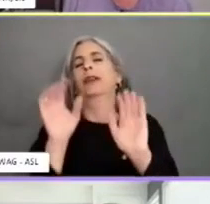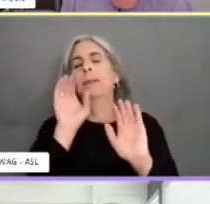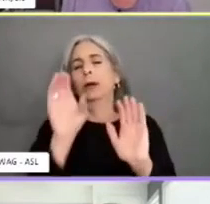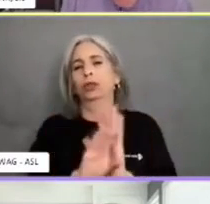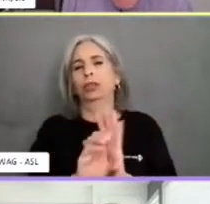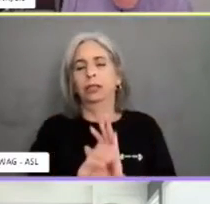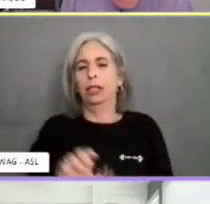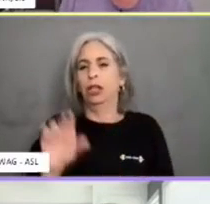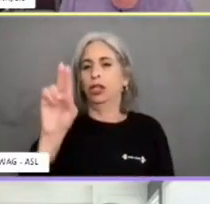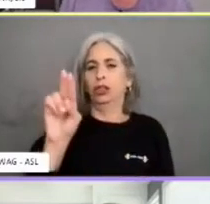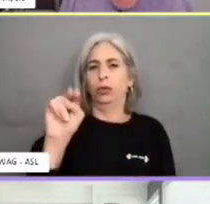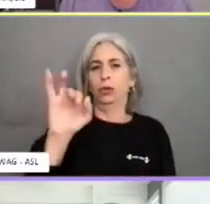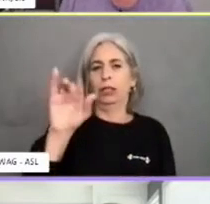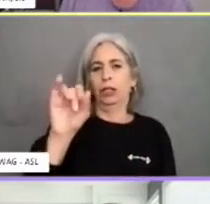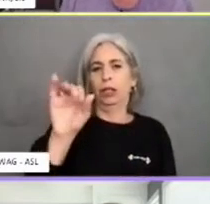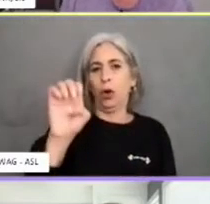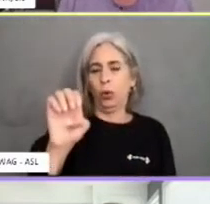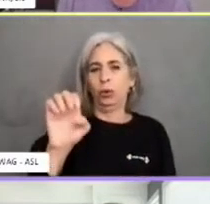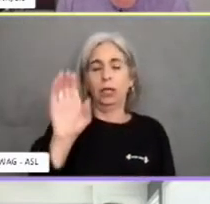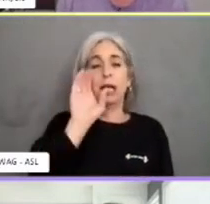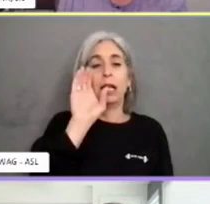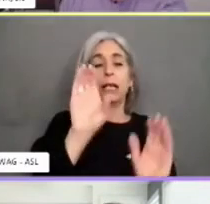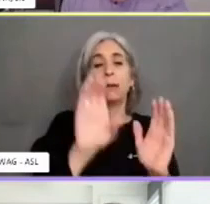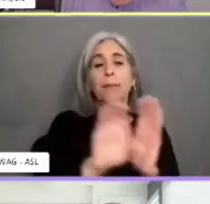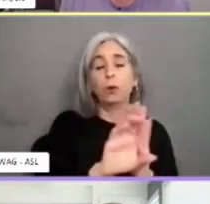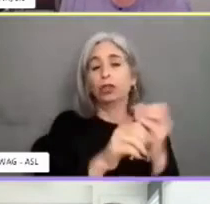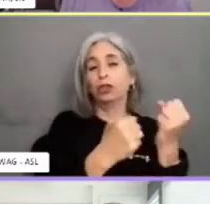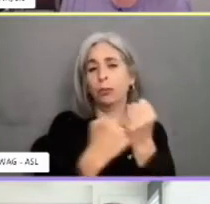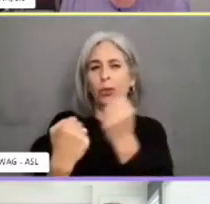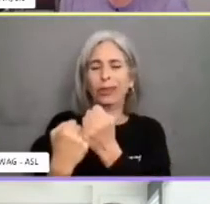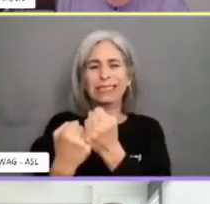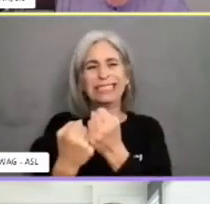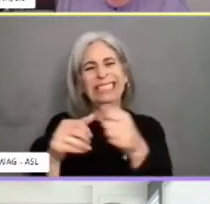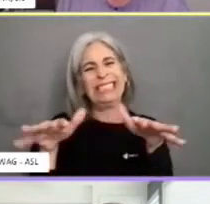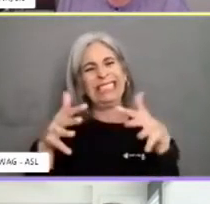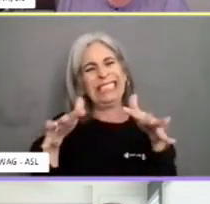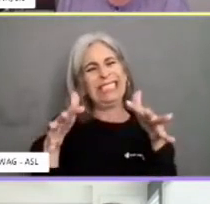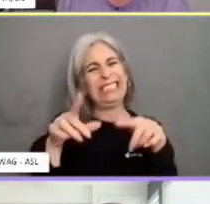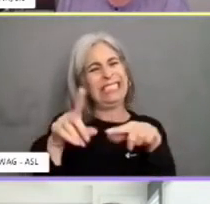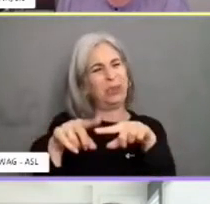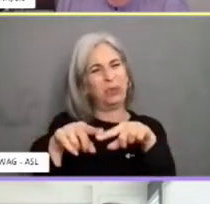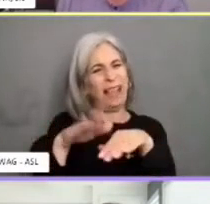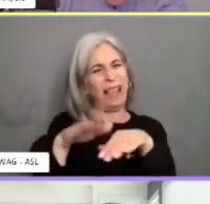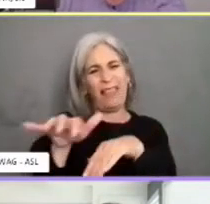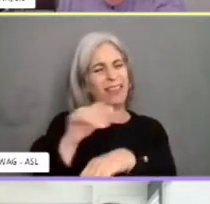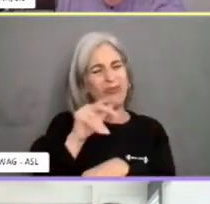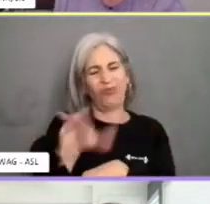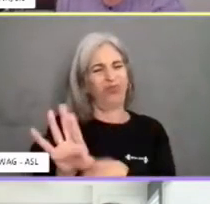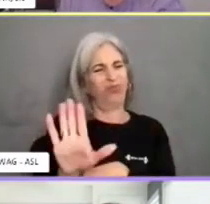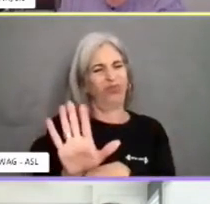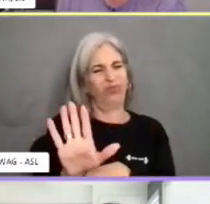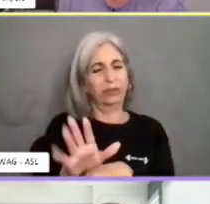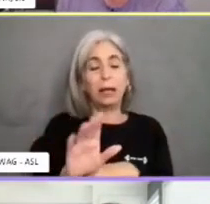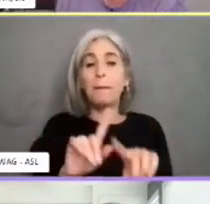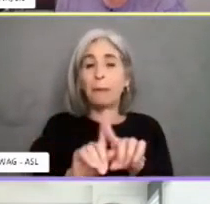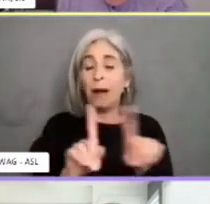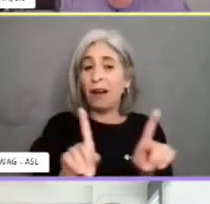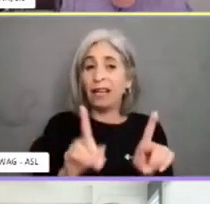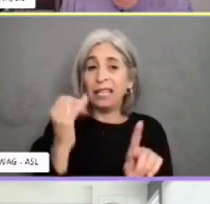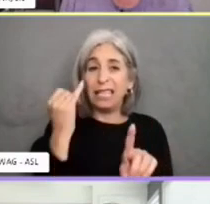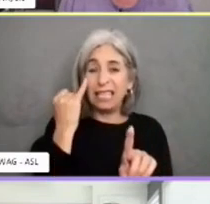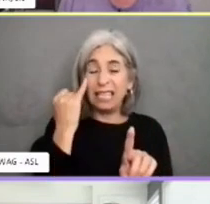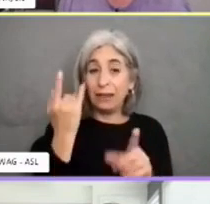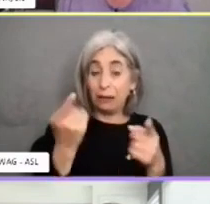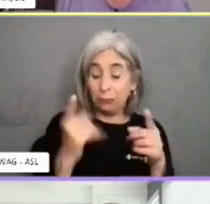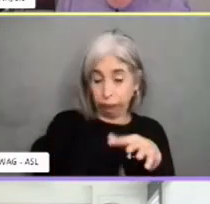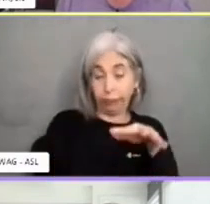Unicode support, emoji support, it is flaky. Don't rely on it. But even though it's flaky, like when it does